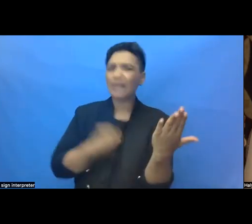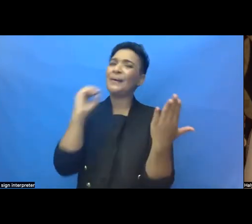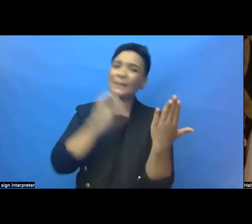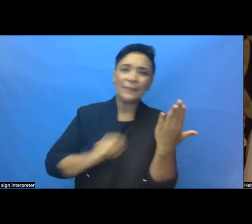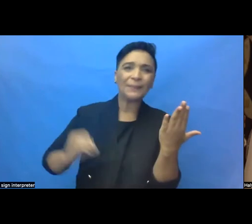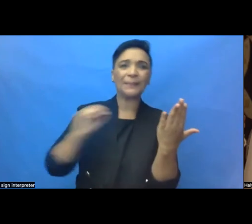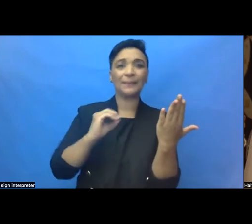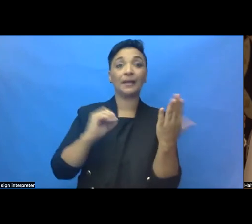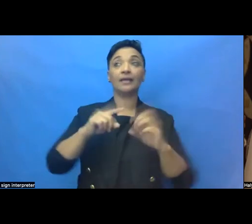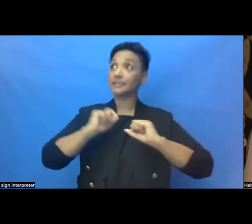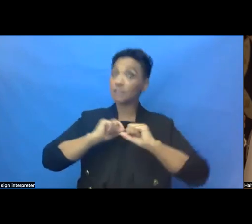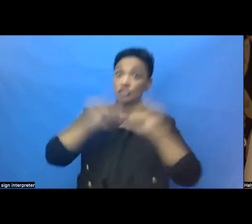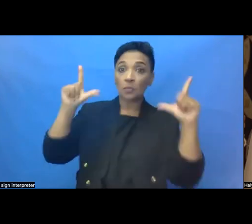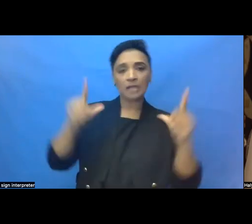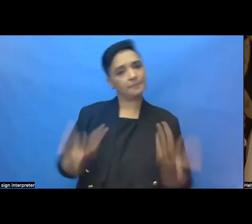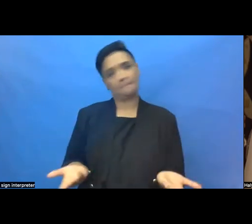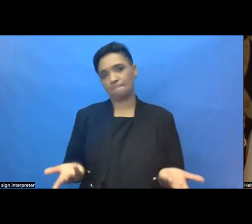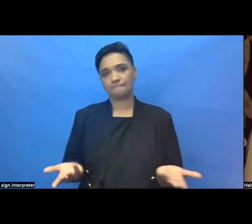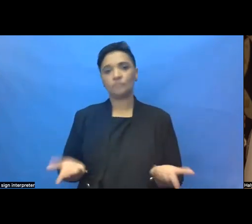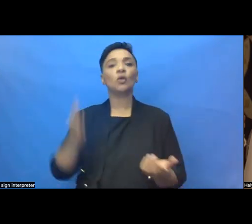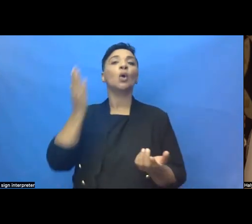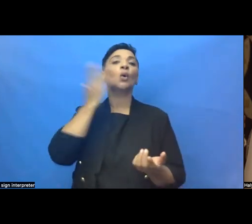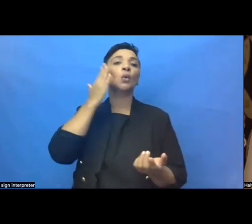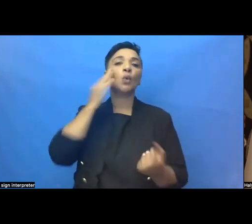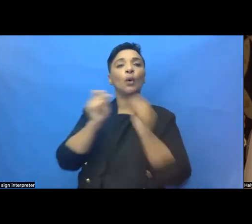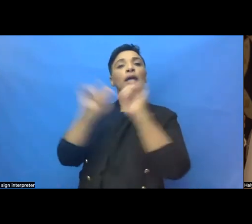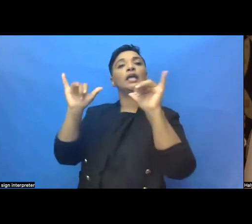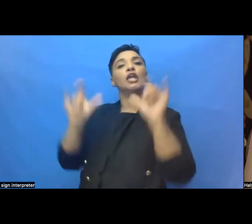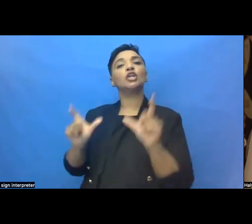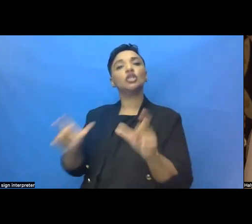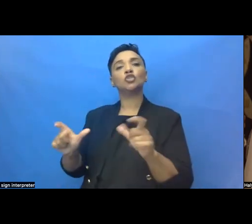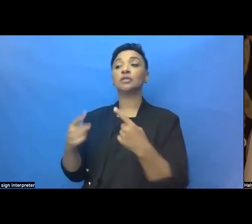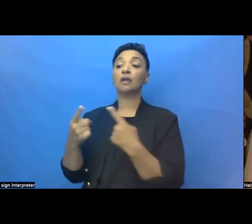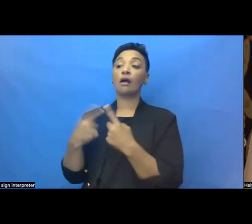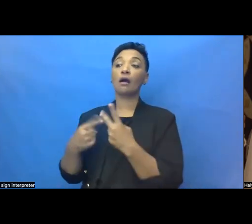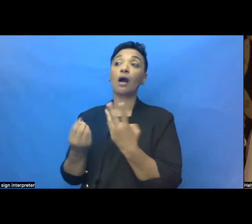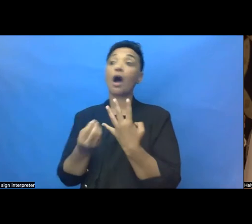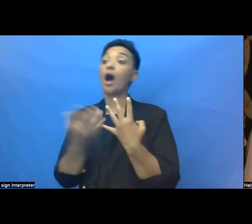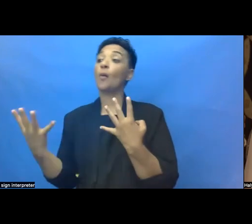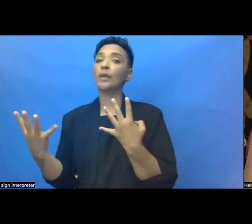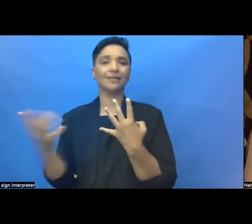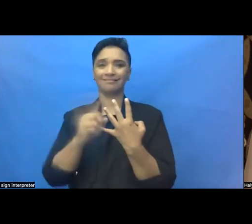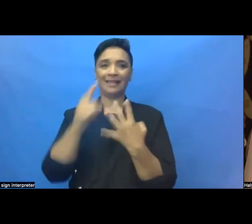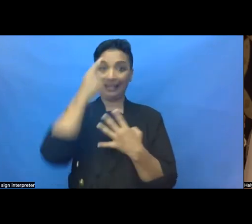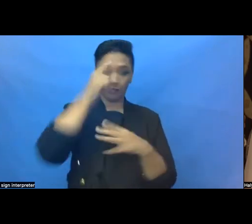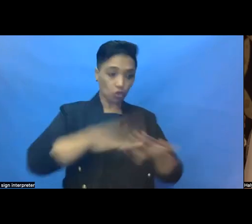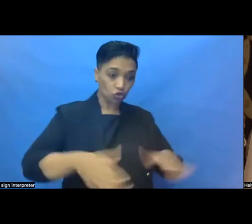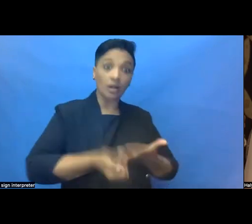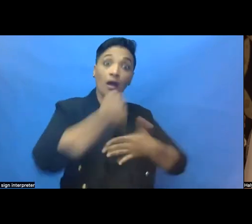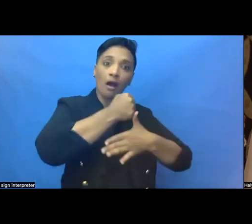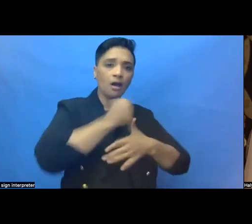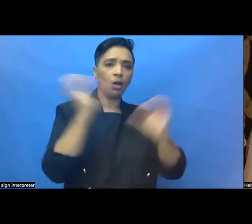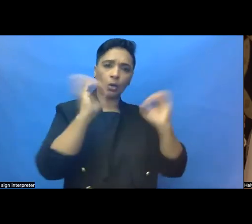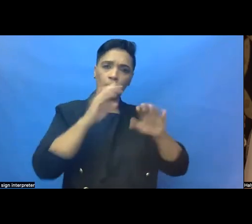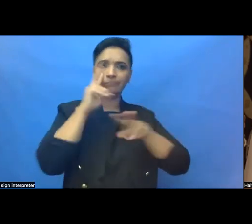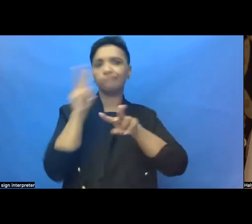was a common practice in Ukraine to count institutions and their needs rather than children and their needs. Ukrainian government